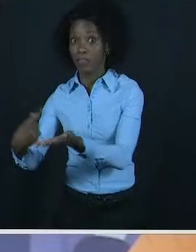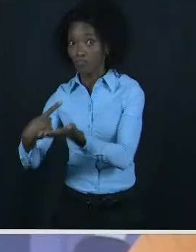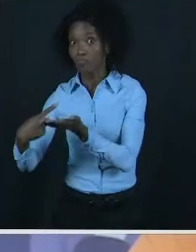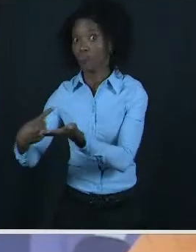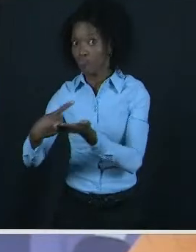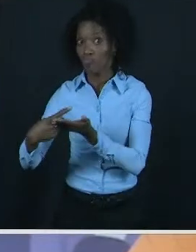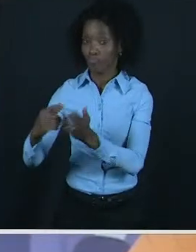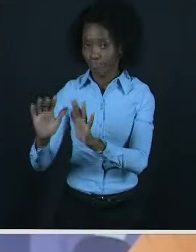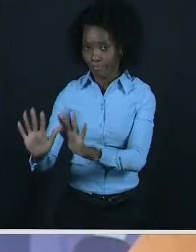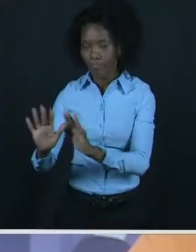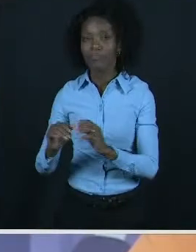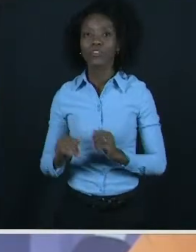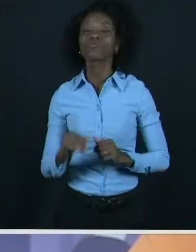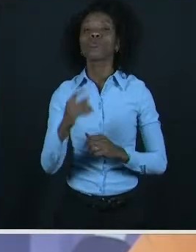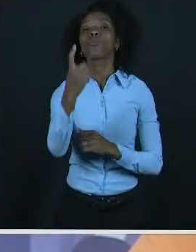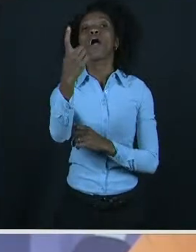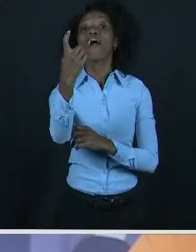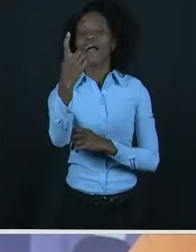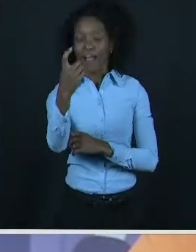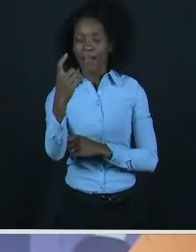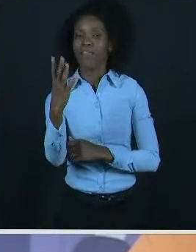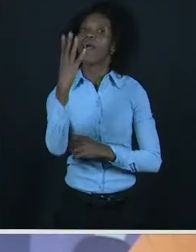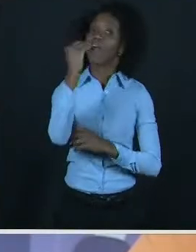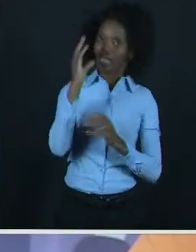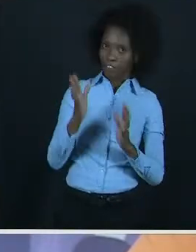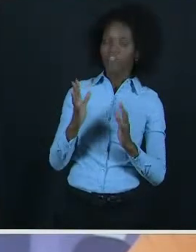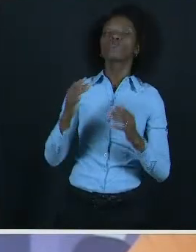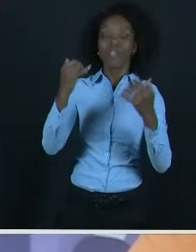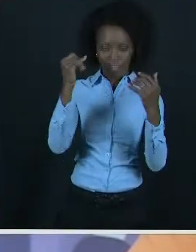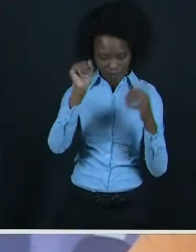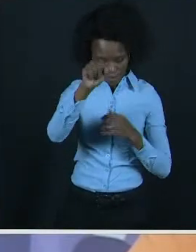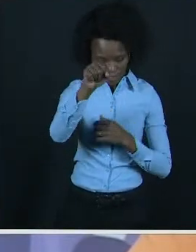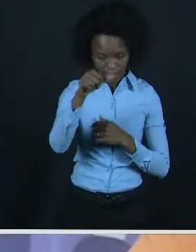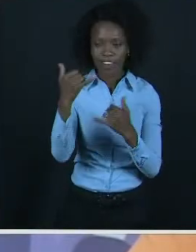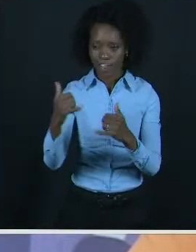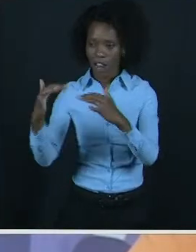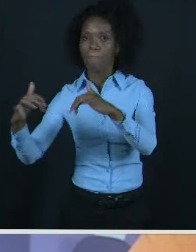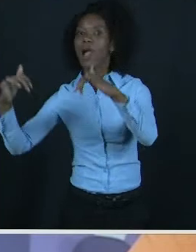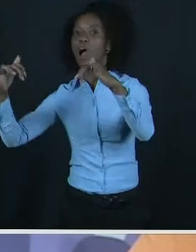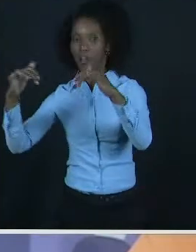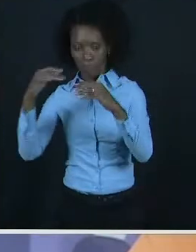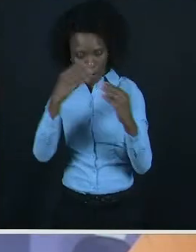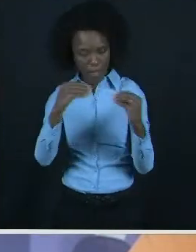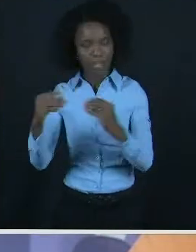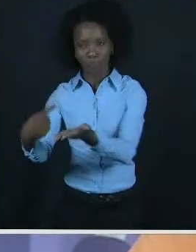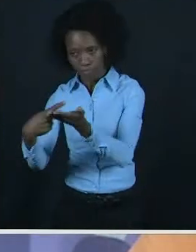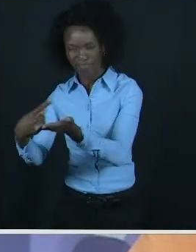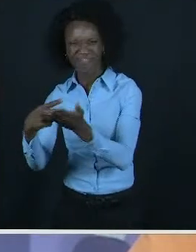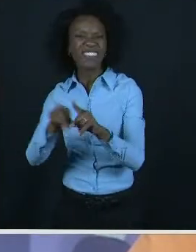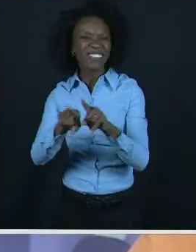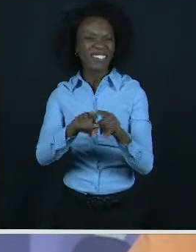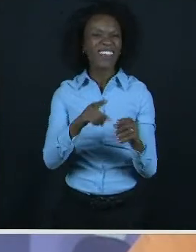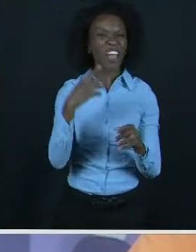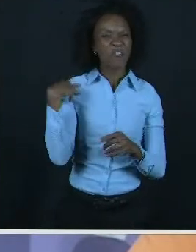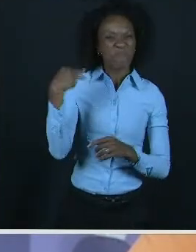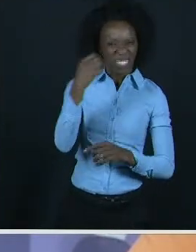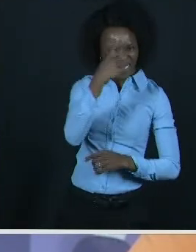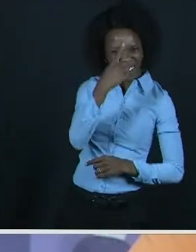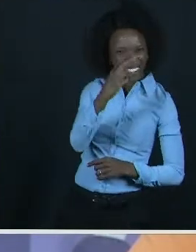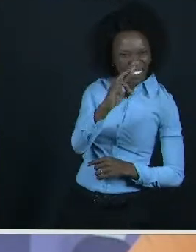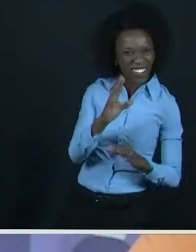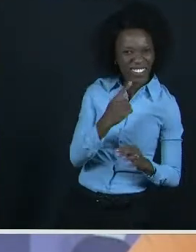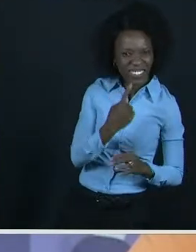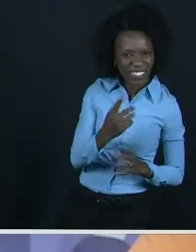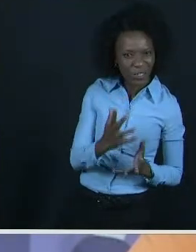about this, and it is now currently before Parliament, as Minister Lamula said. The Victim